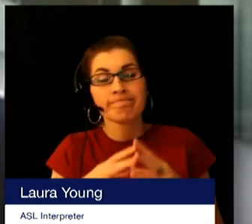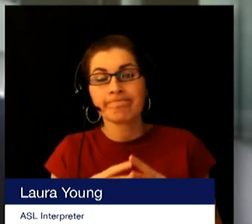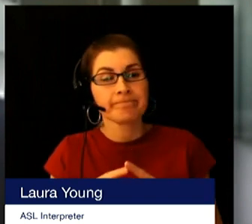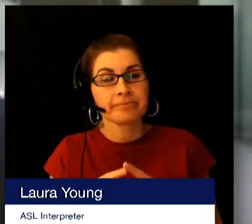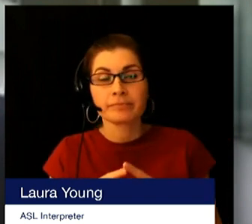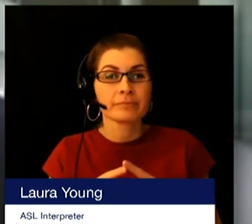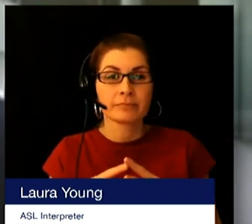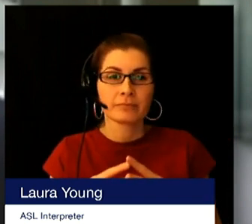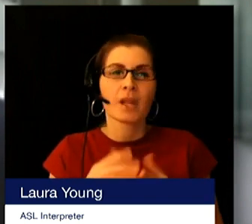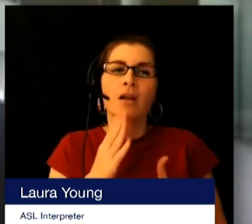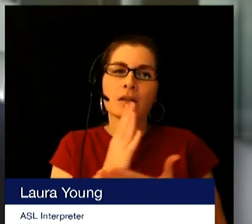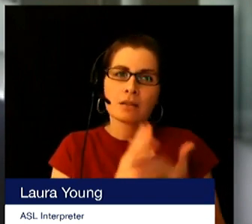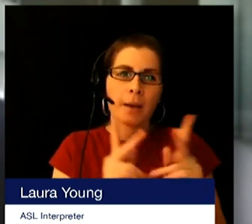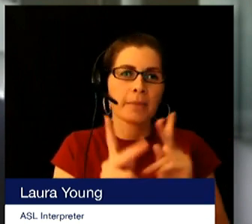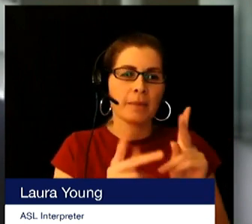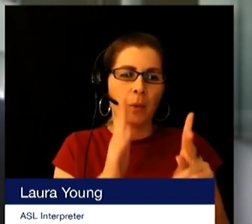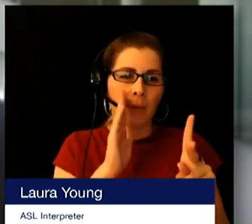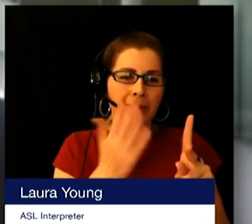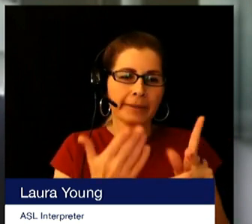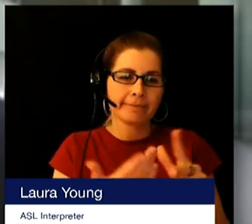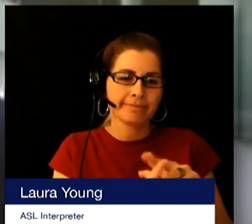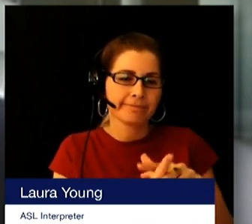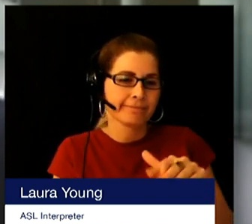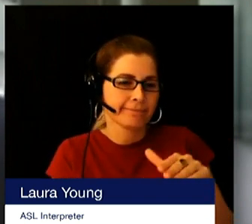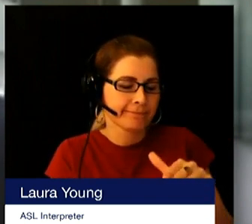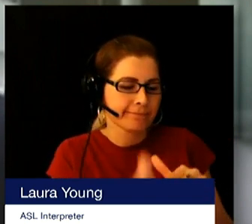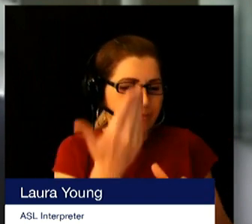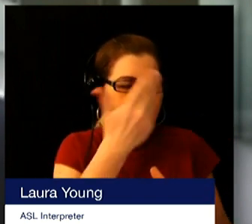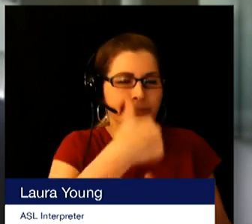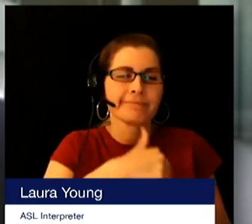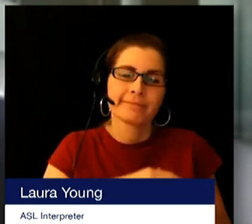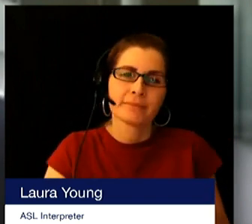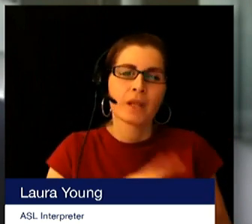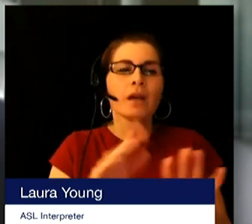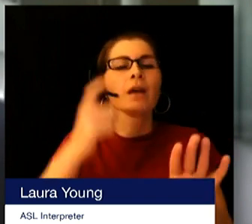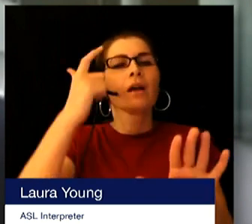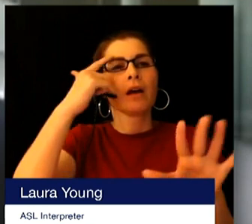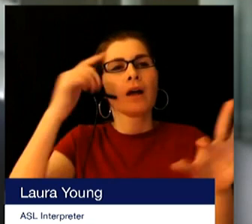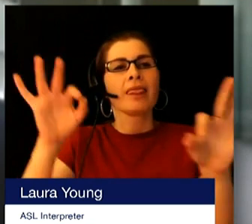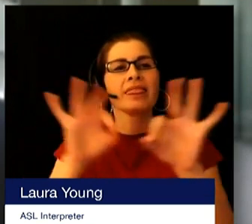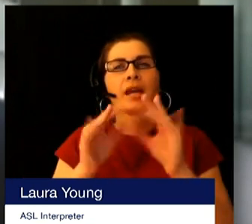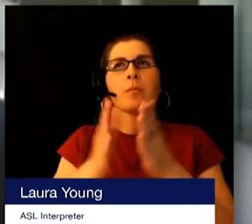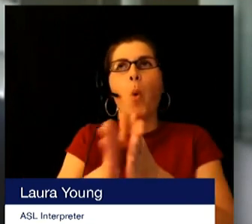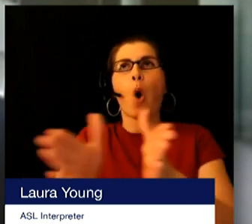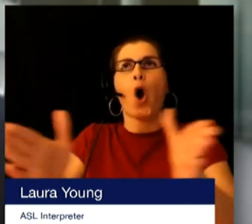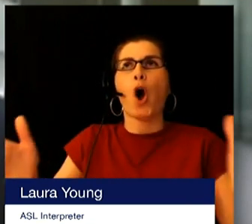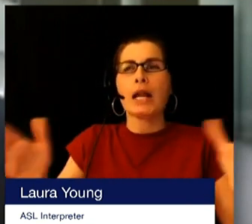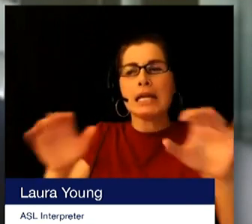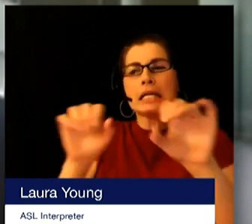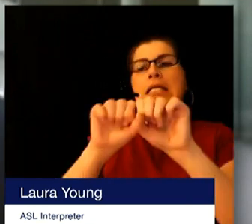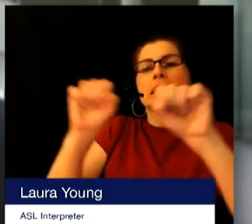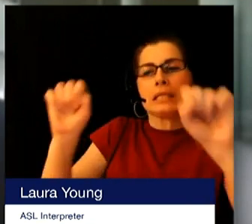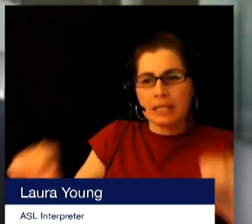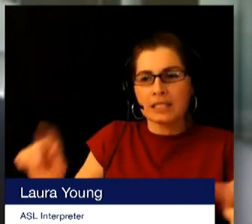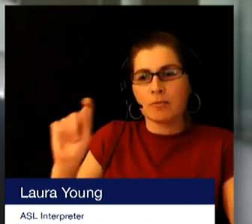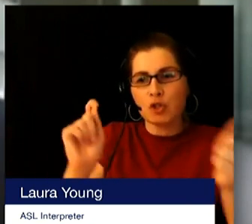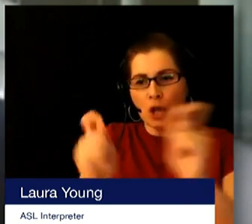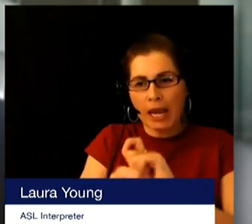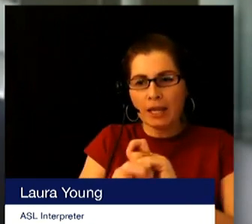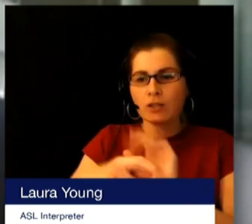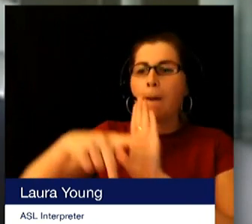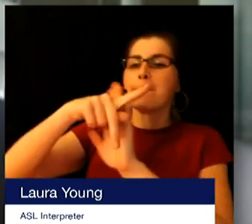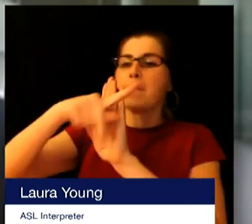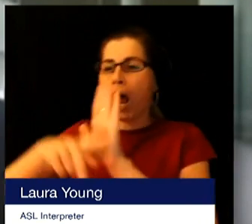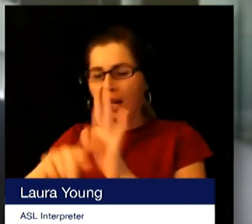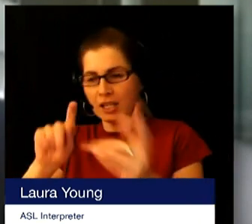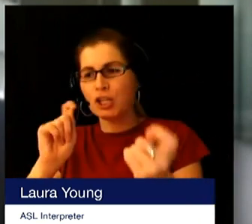some souls would fall through the cracks. Instead, we need to think broad. We need to think about systemic change. We need to think about policy